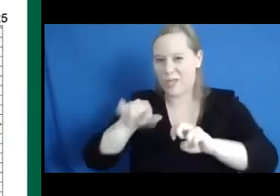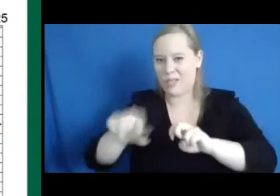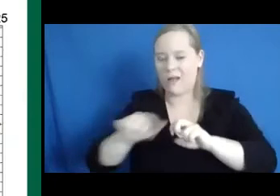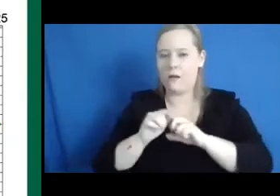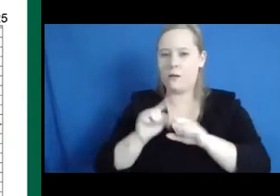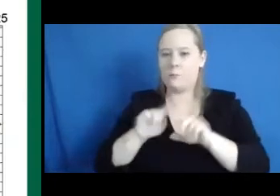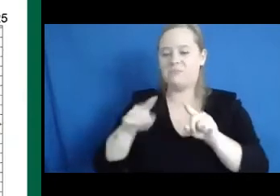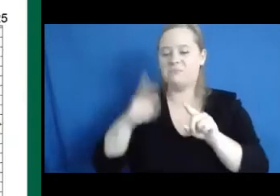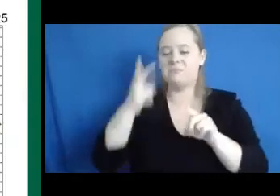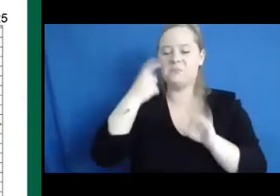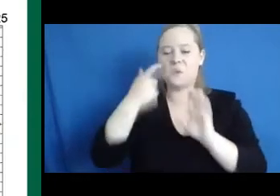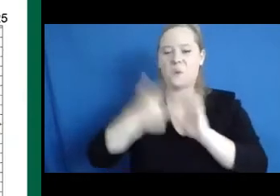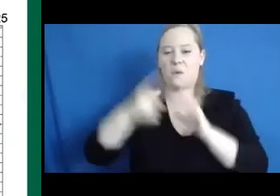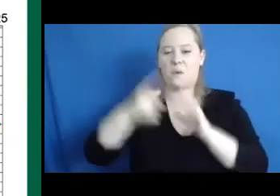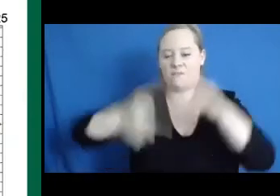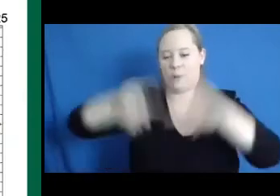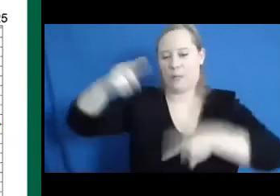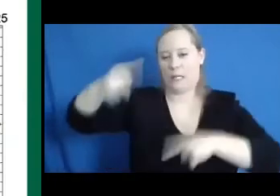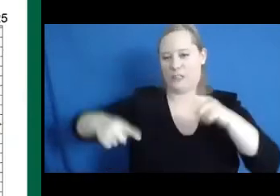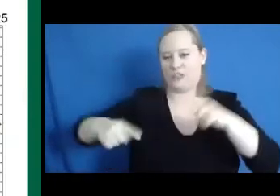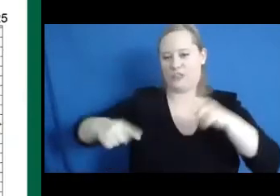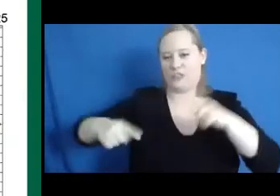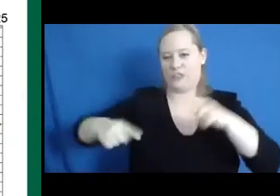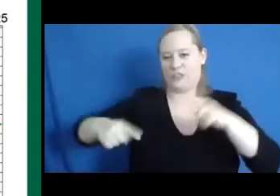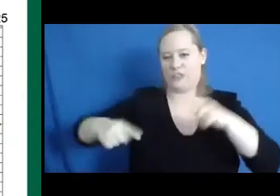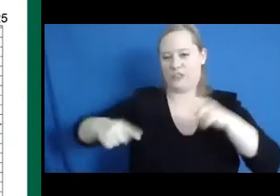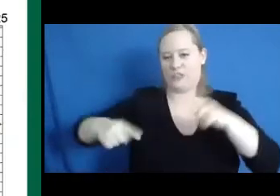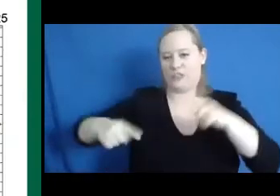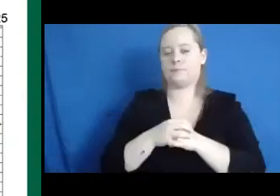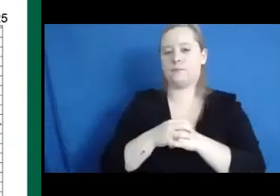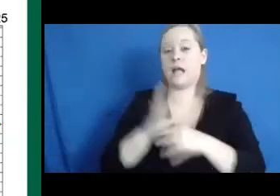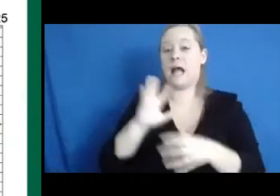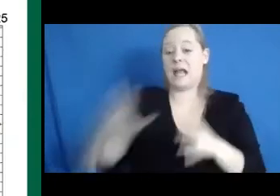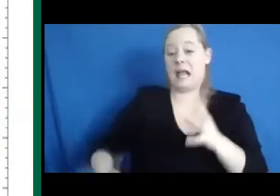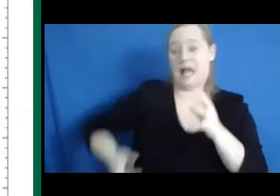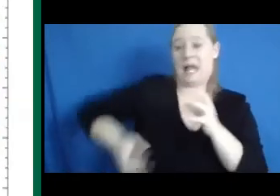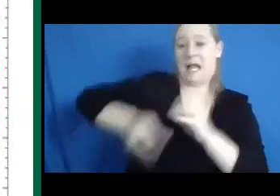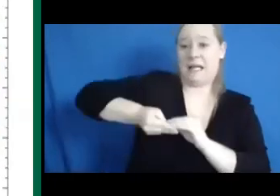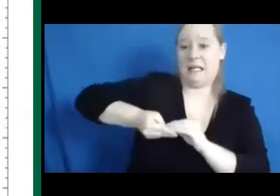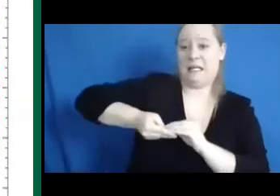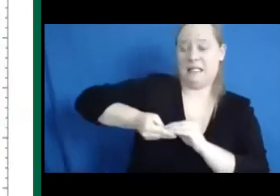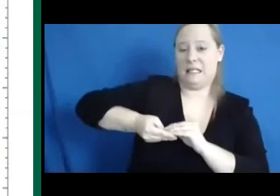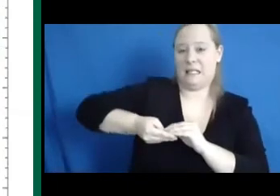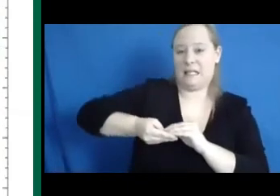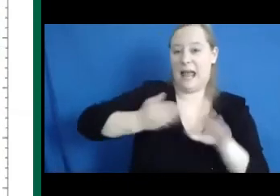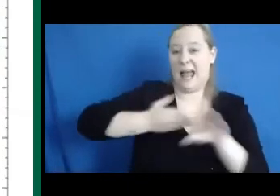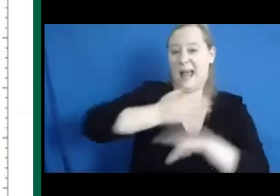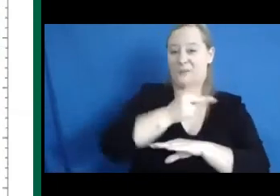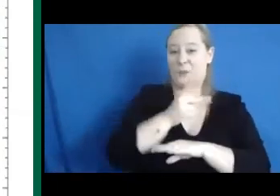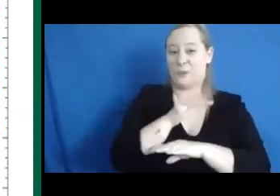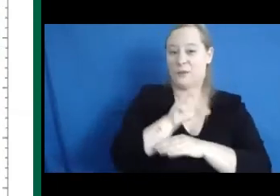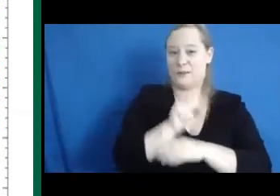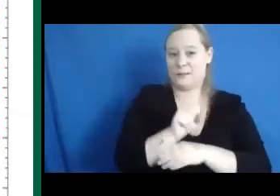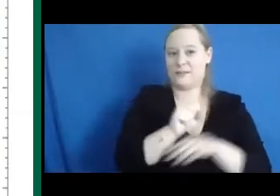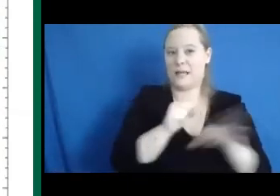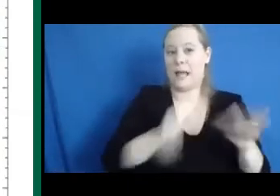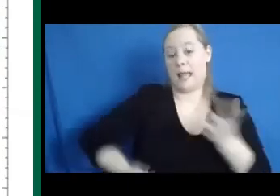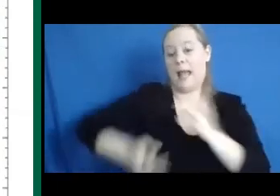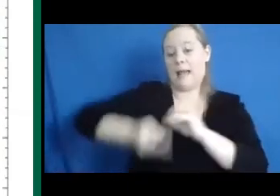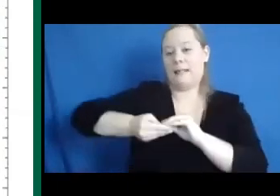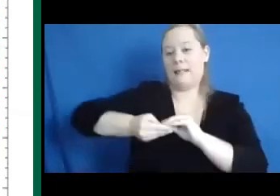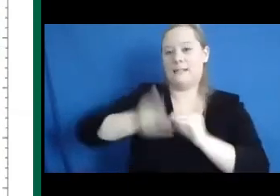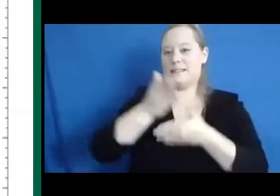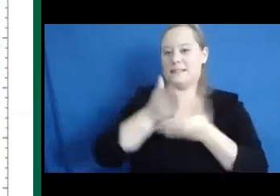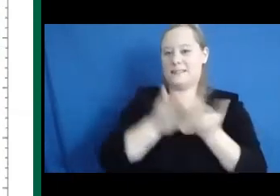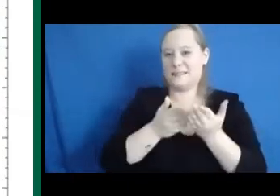variation. I added in, just after Chris's talk this morning, I added in some slides on